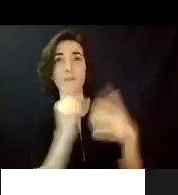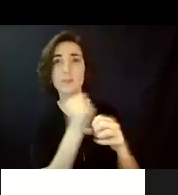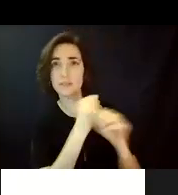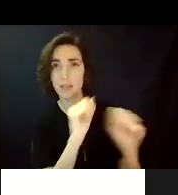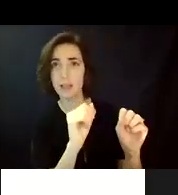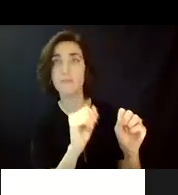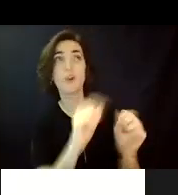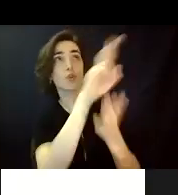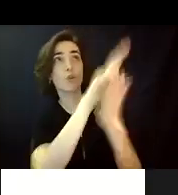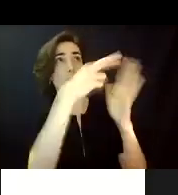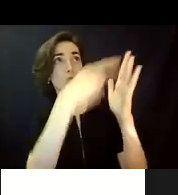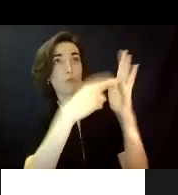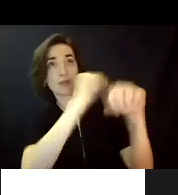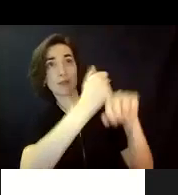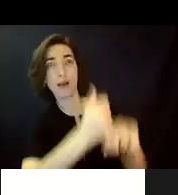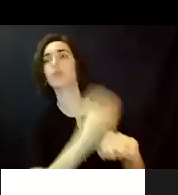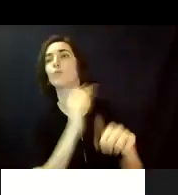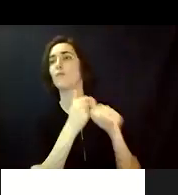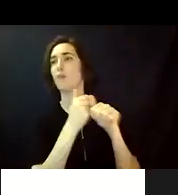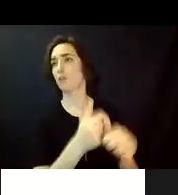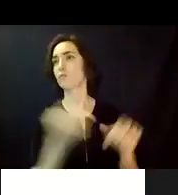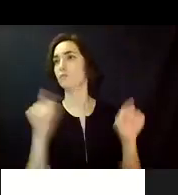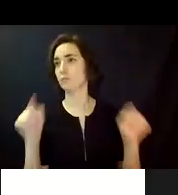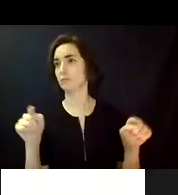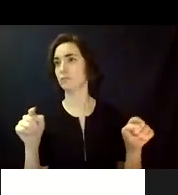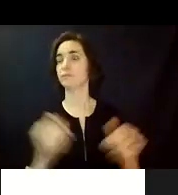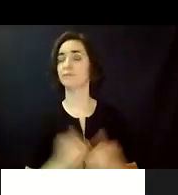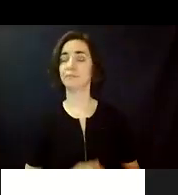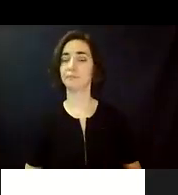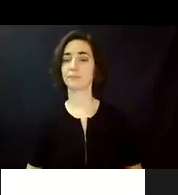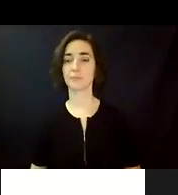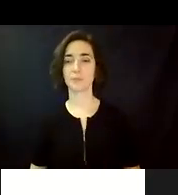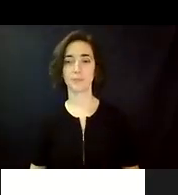the university and all of the protocols.